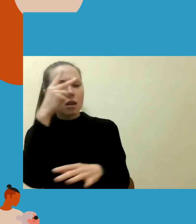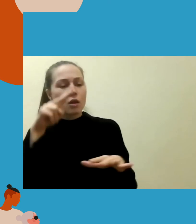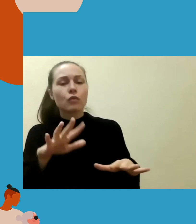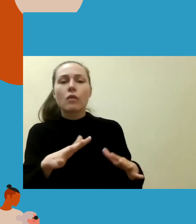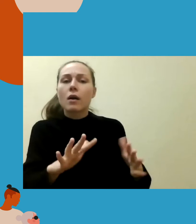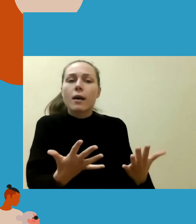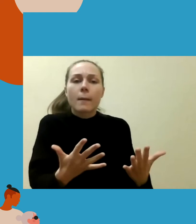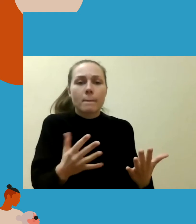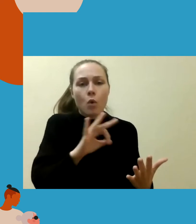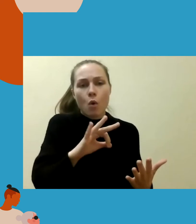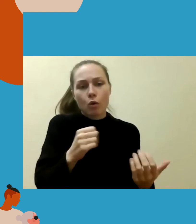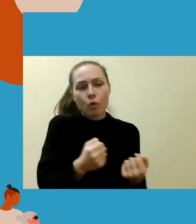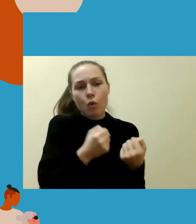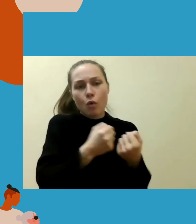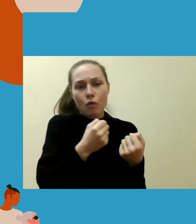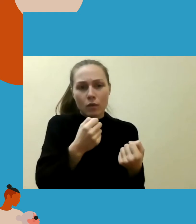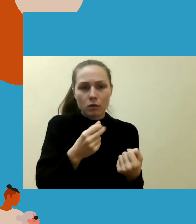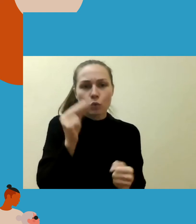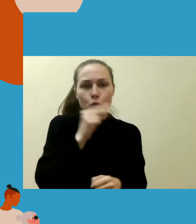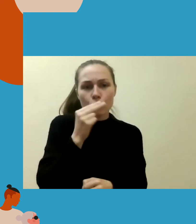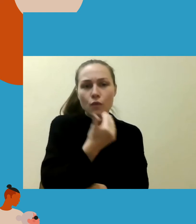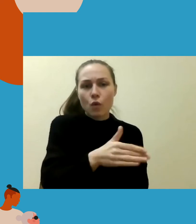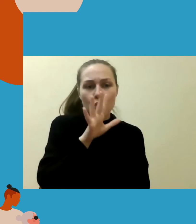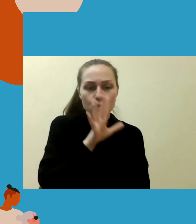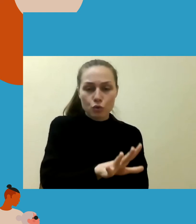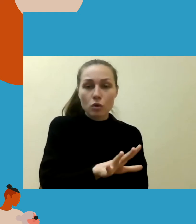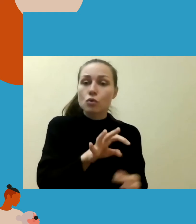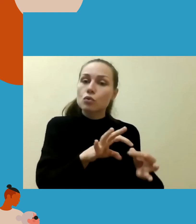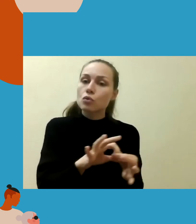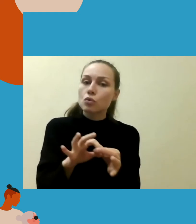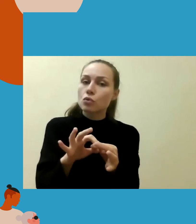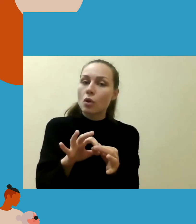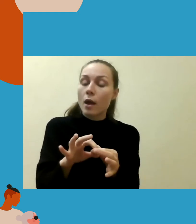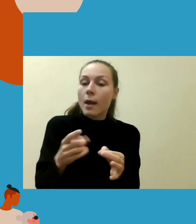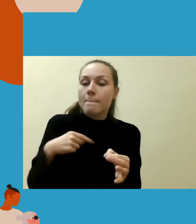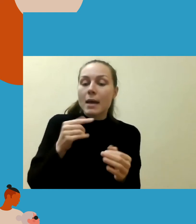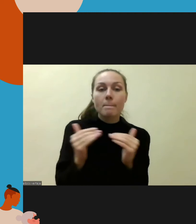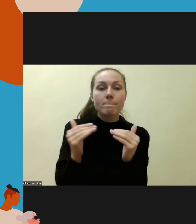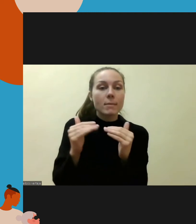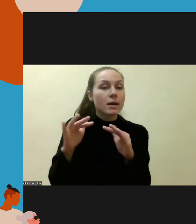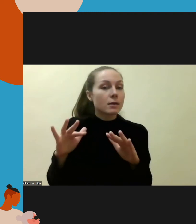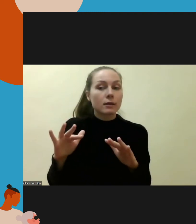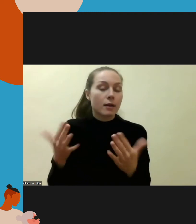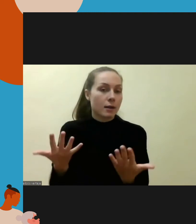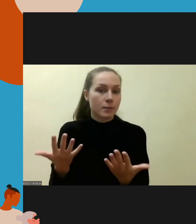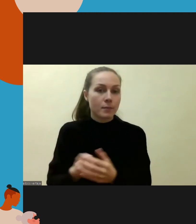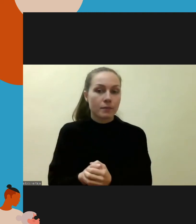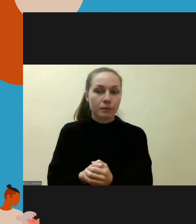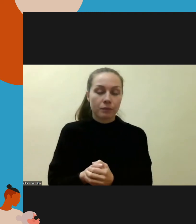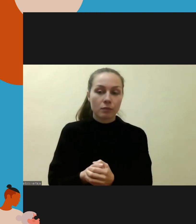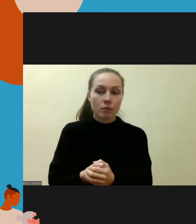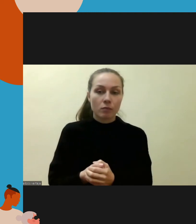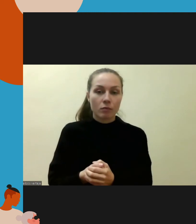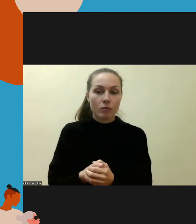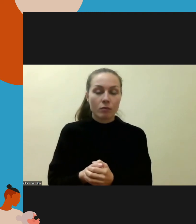How does Lithuania look like in the world when addressing hate crimes? It depends who we are